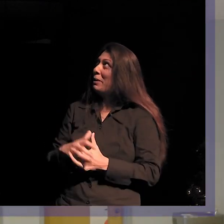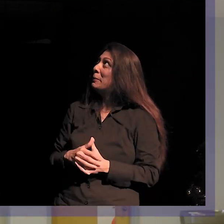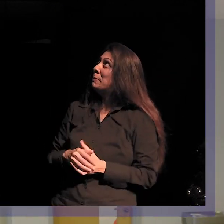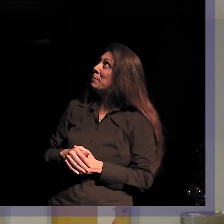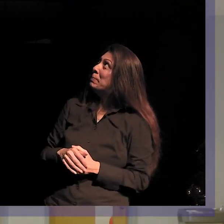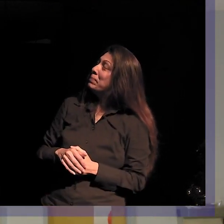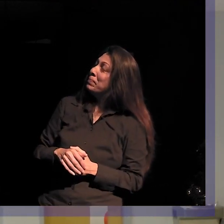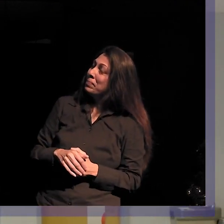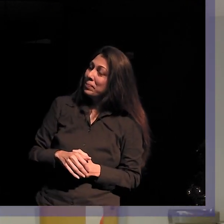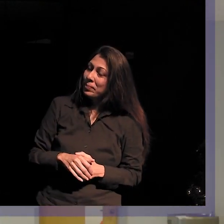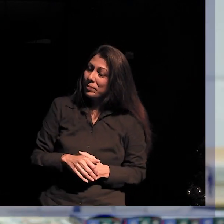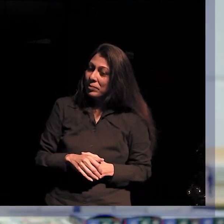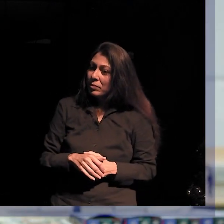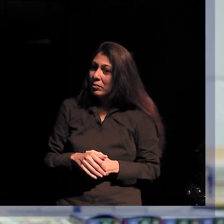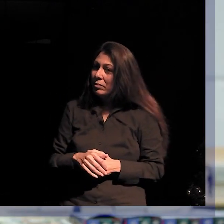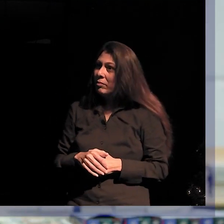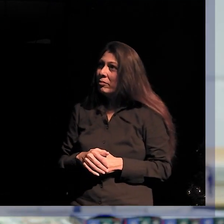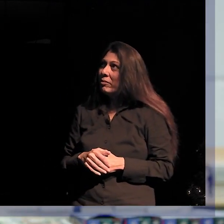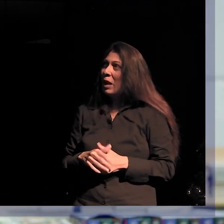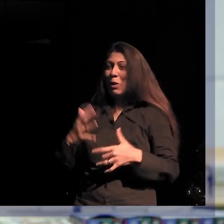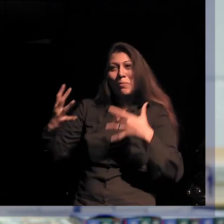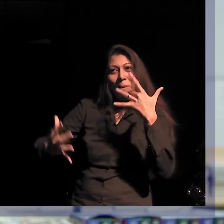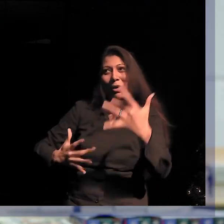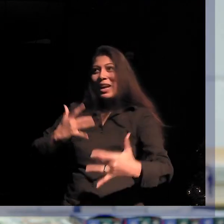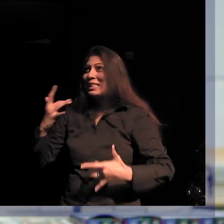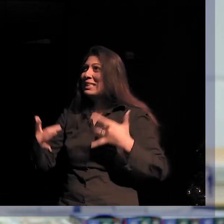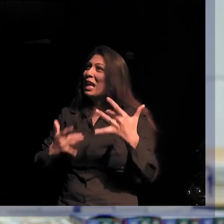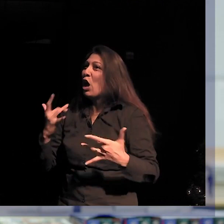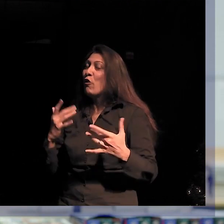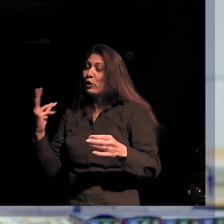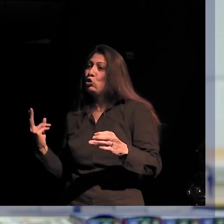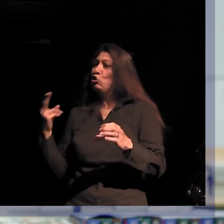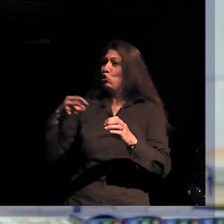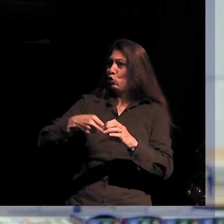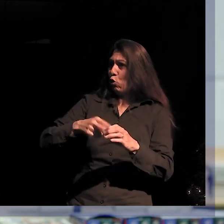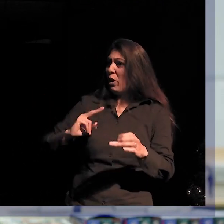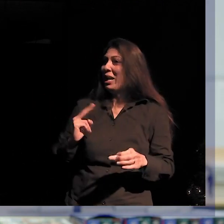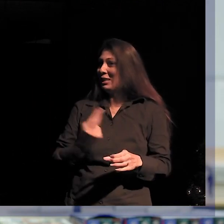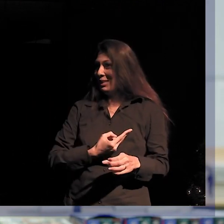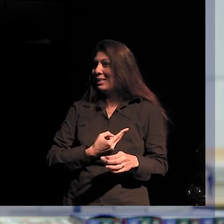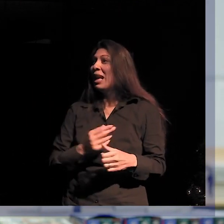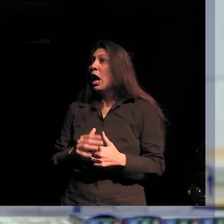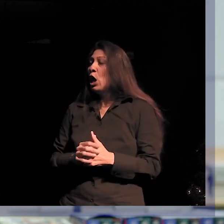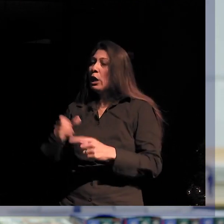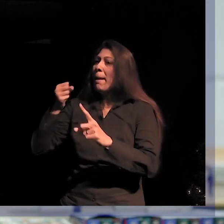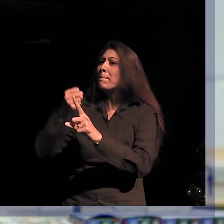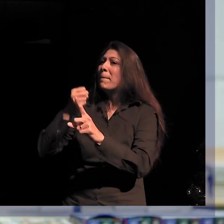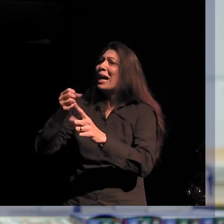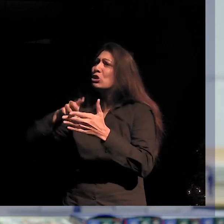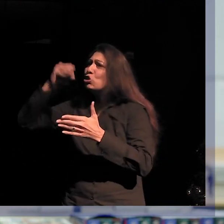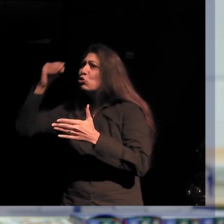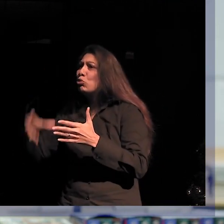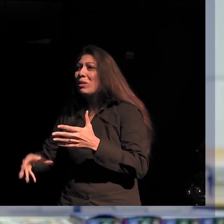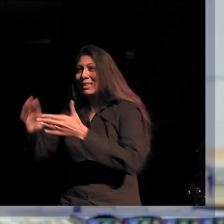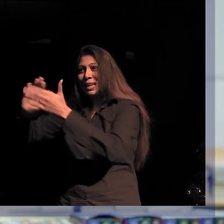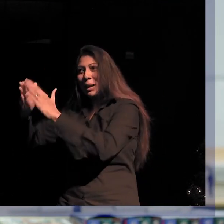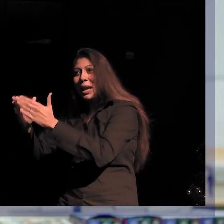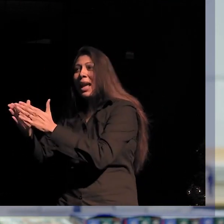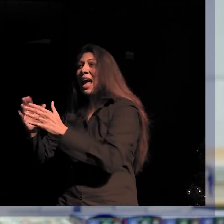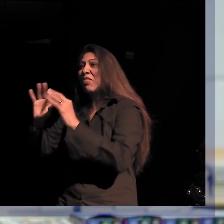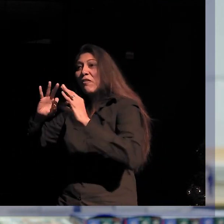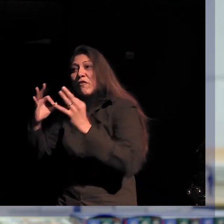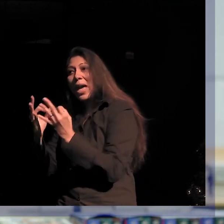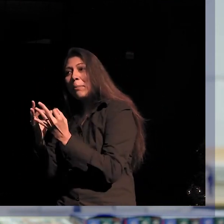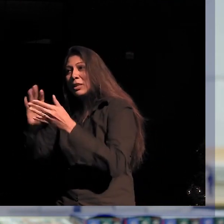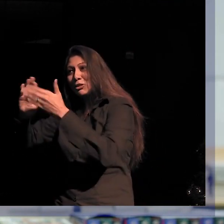myself. We couldn't be more excited for you guys to join us and participate in impacting the students of our community and the